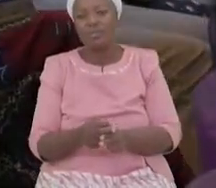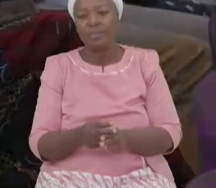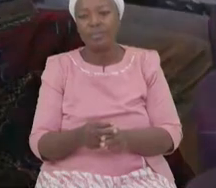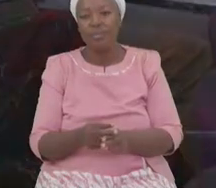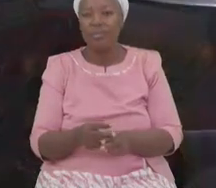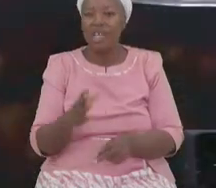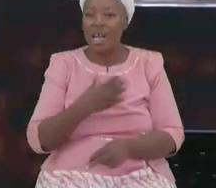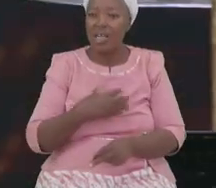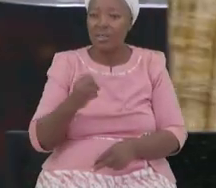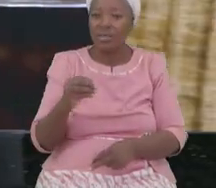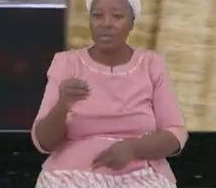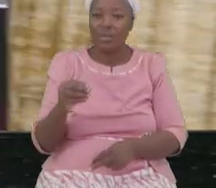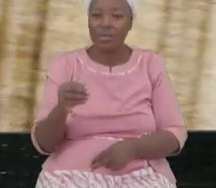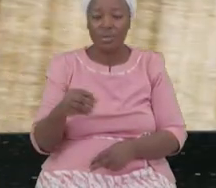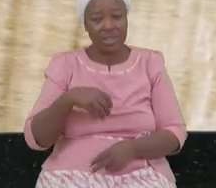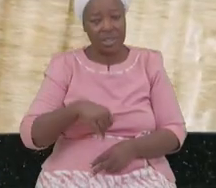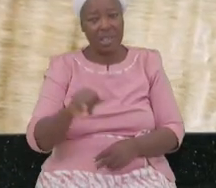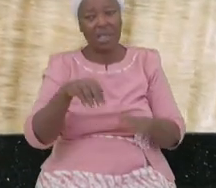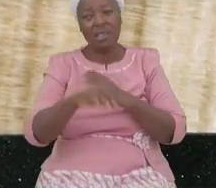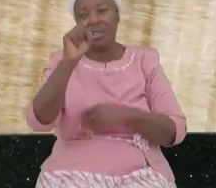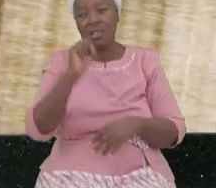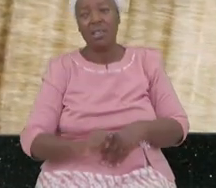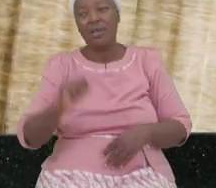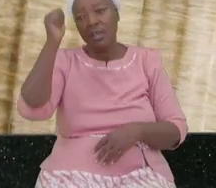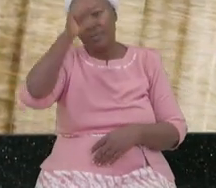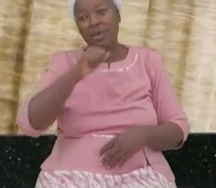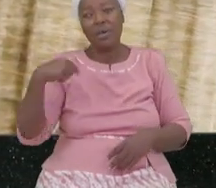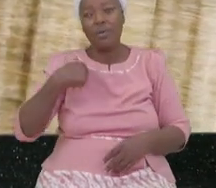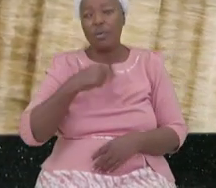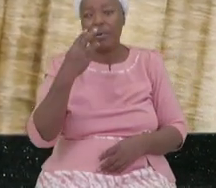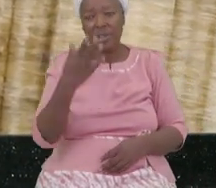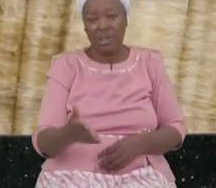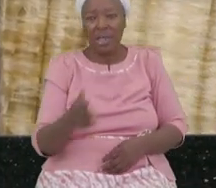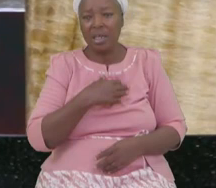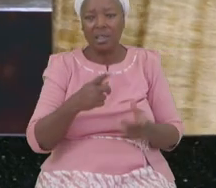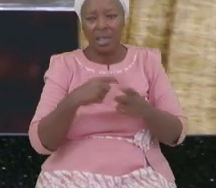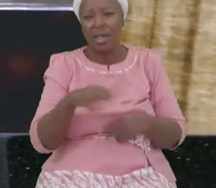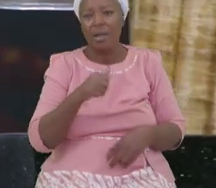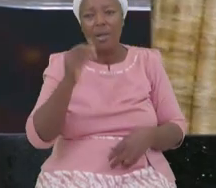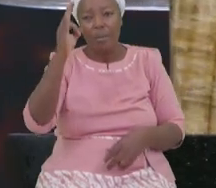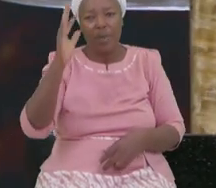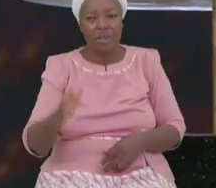And so still in South Africa, we were there, and you know, a pastor